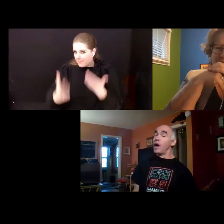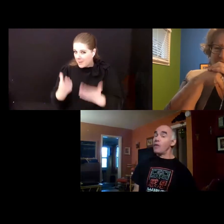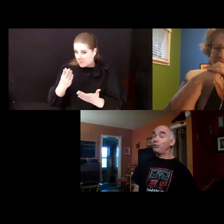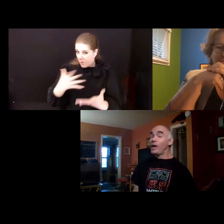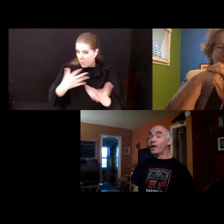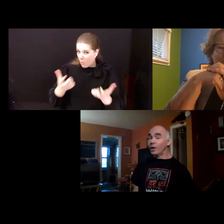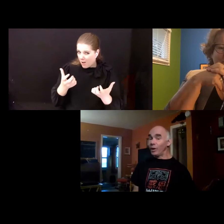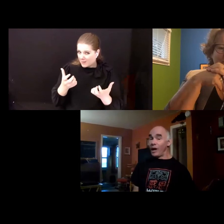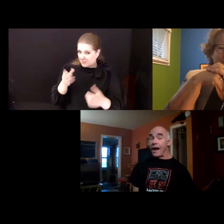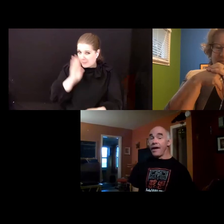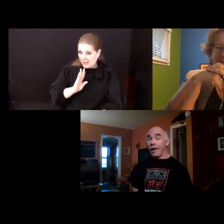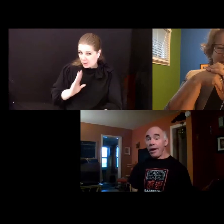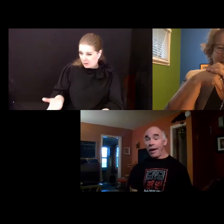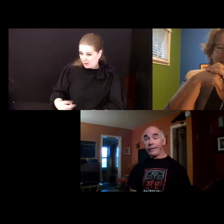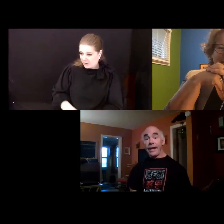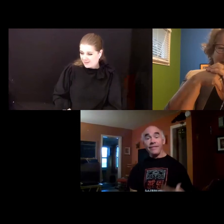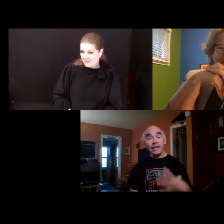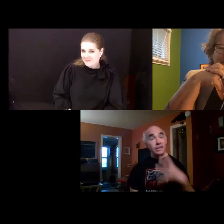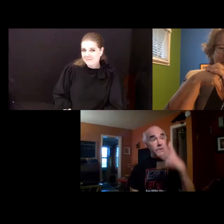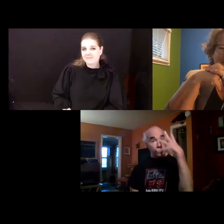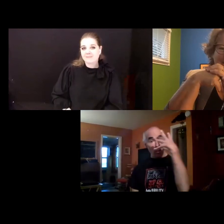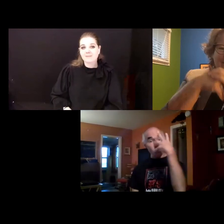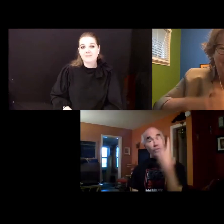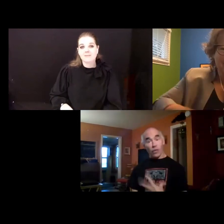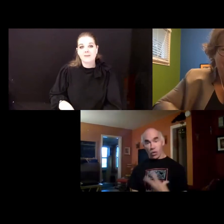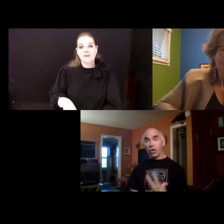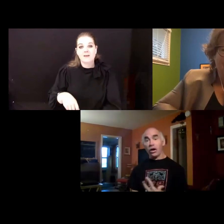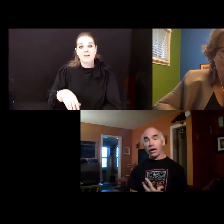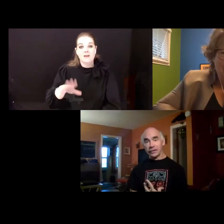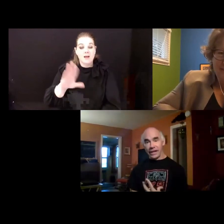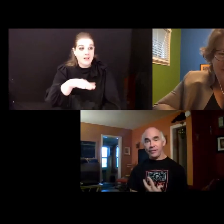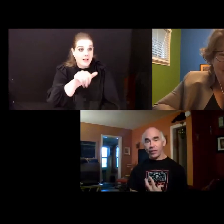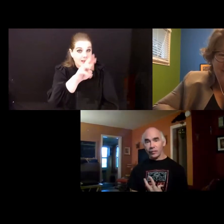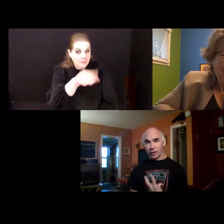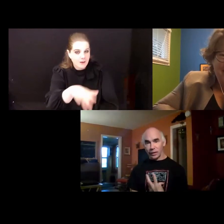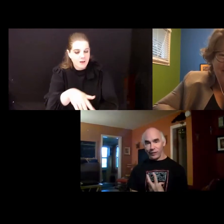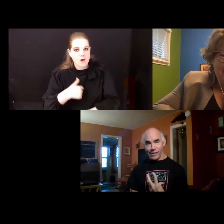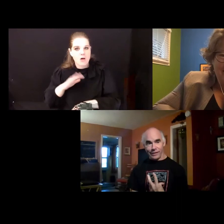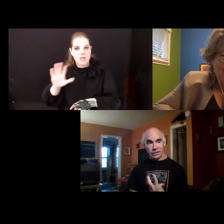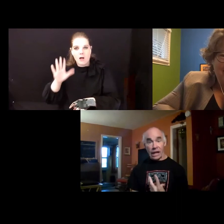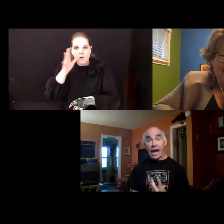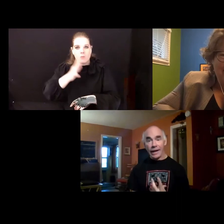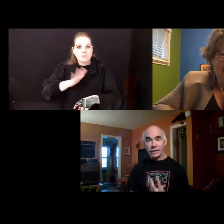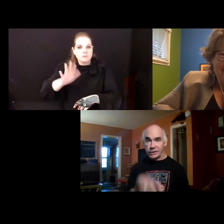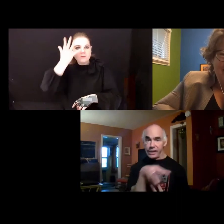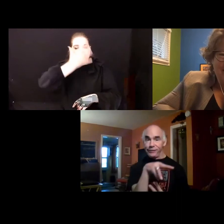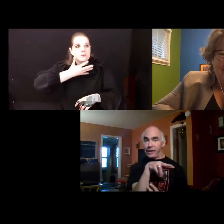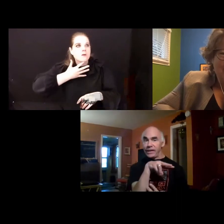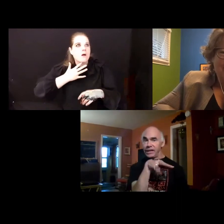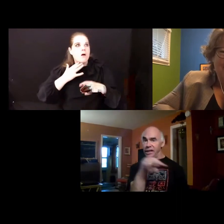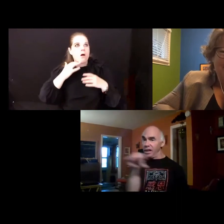have a beer. And Amy, this look of horror came over her face. And